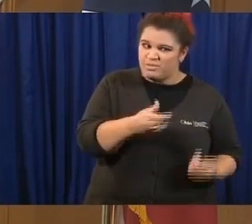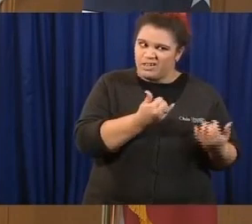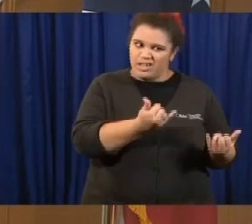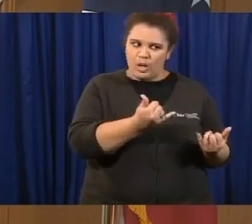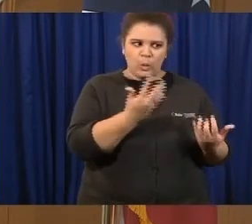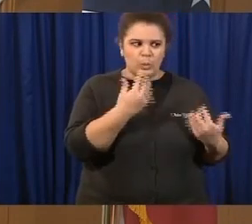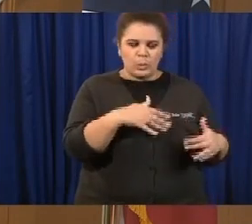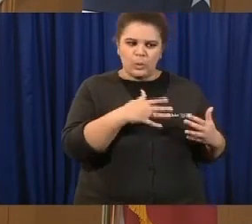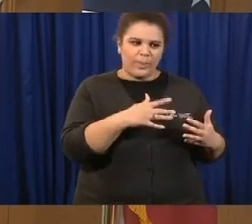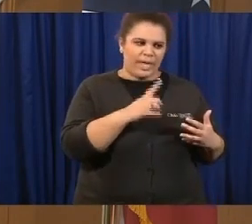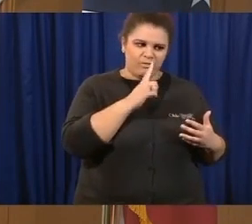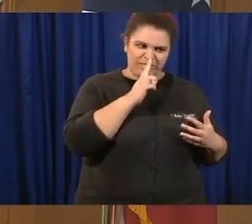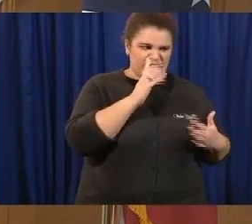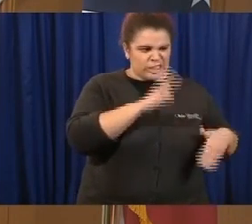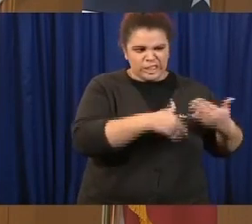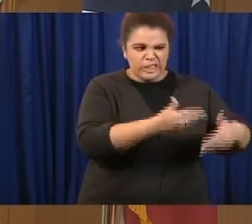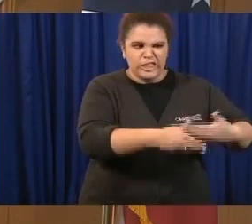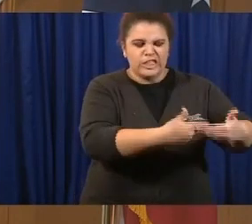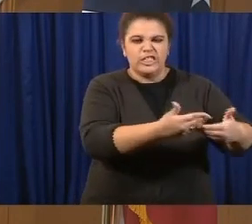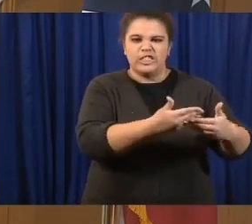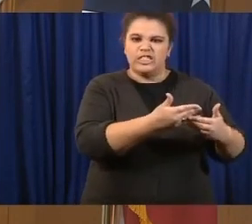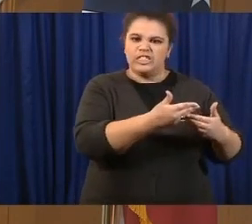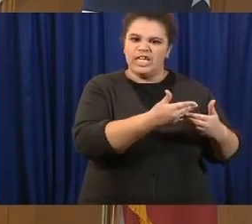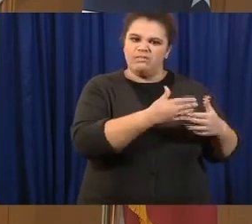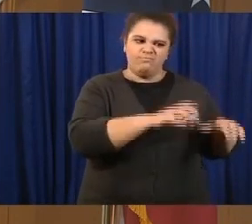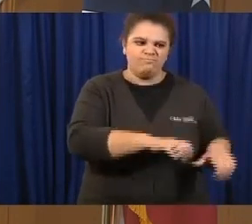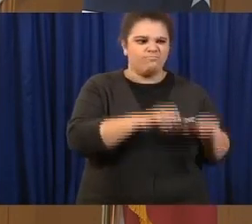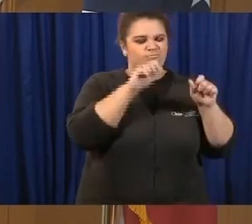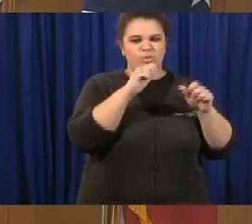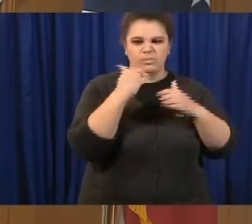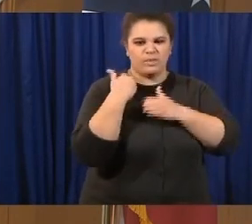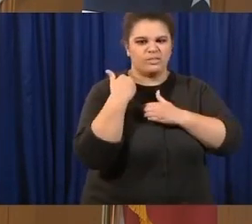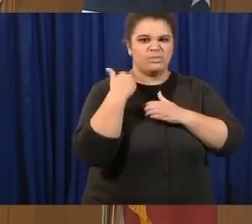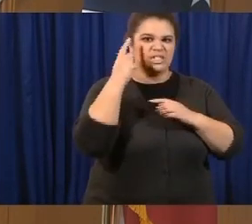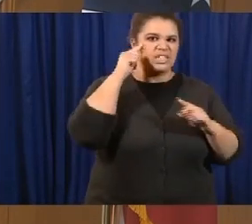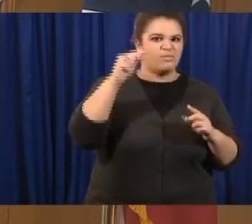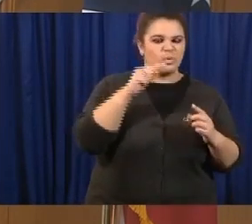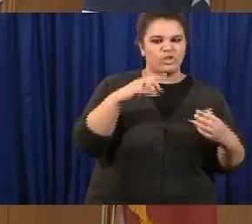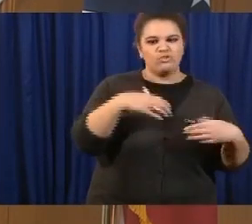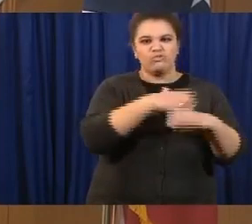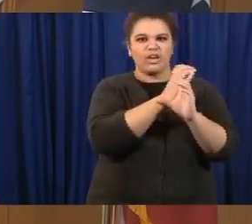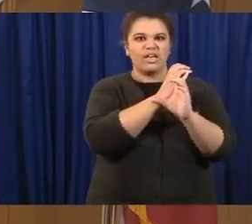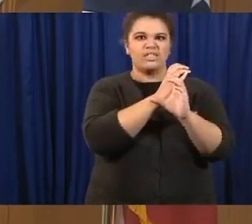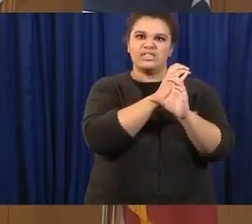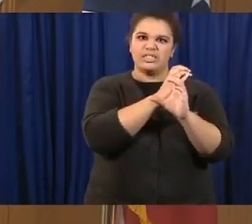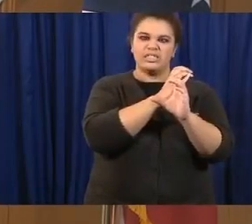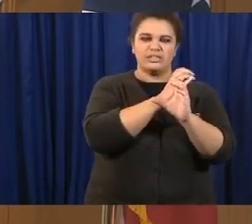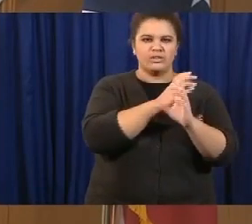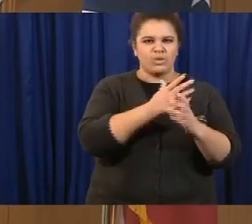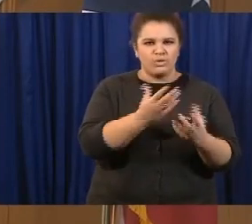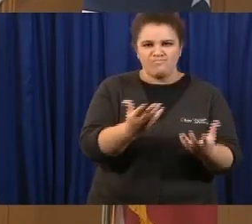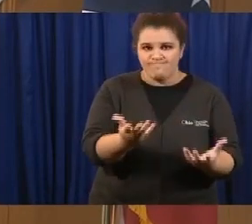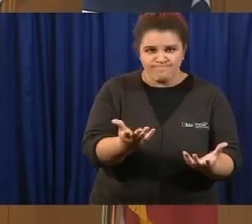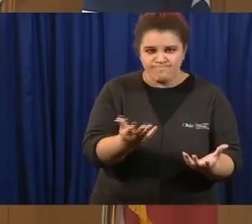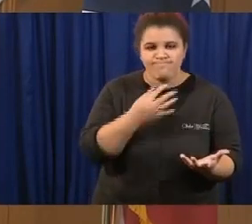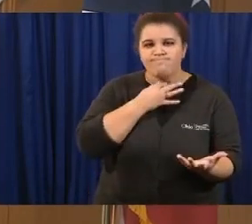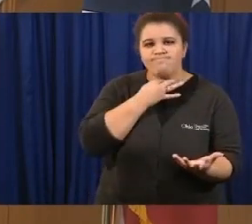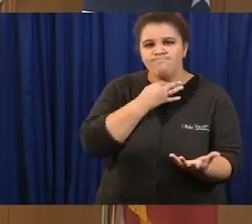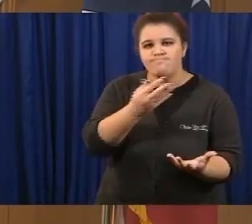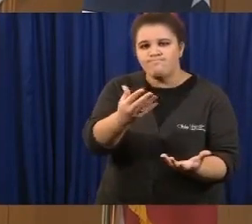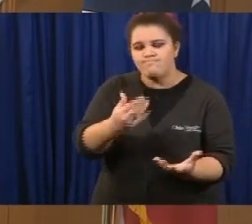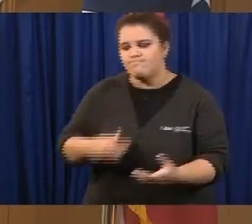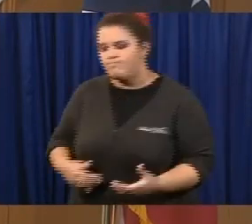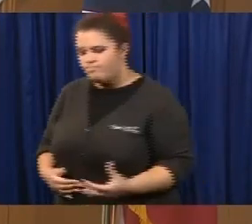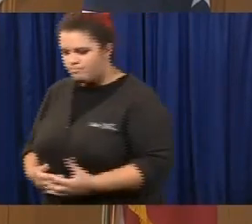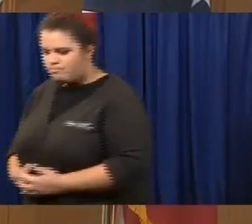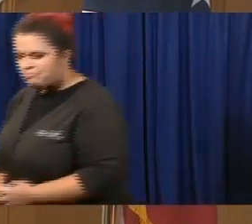We're not going to make that announcement today. You know, we're going to be consulting with members of the General Assembly, as